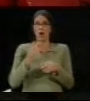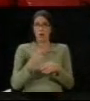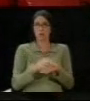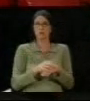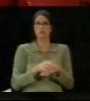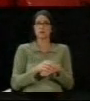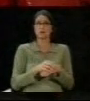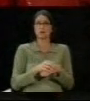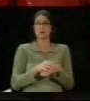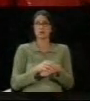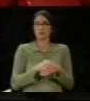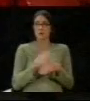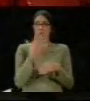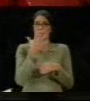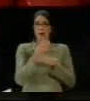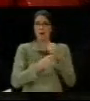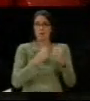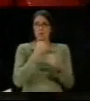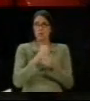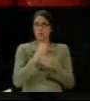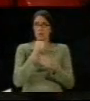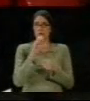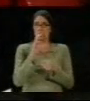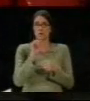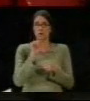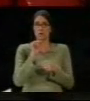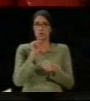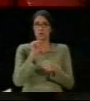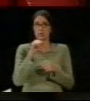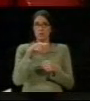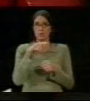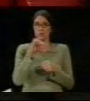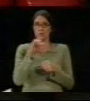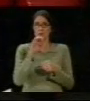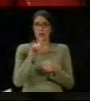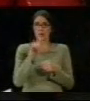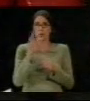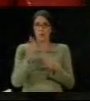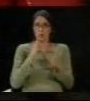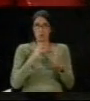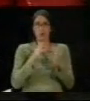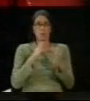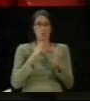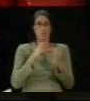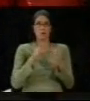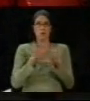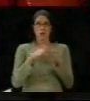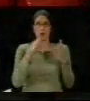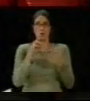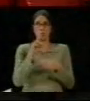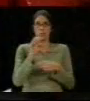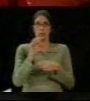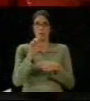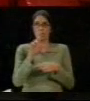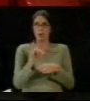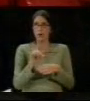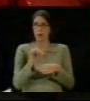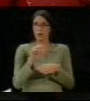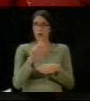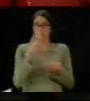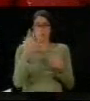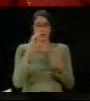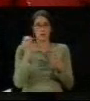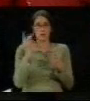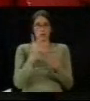the 5-year capital plan was a matter of public record, and it had been approved sequentially in